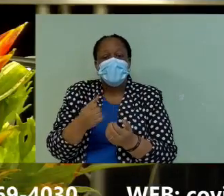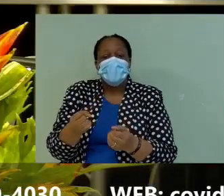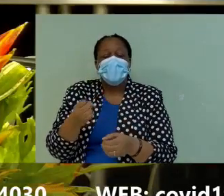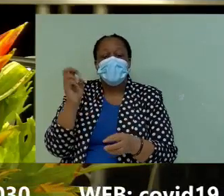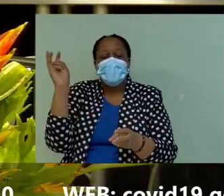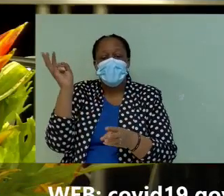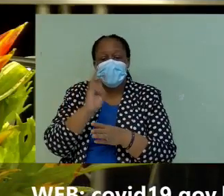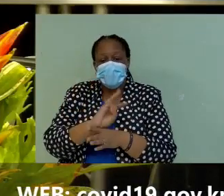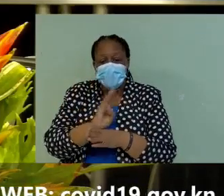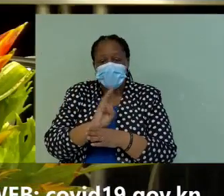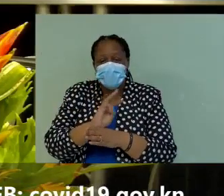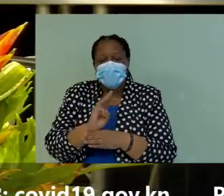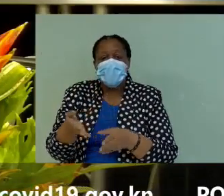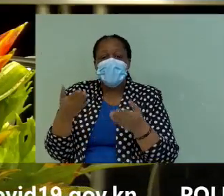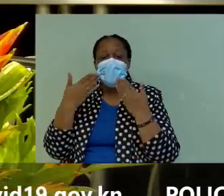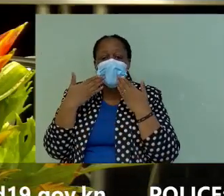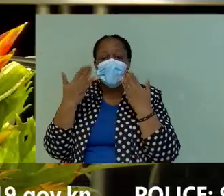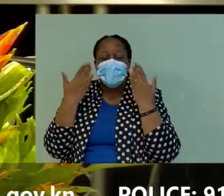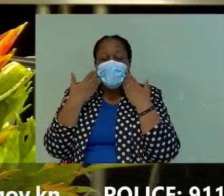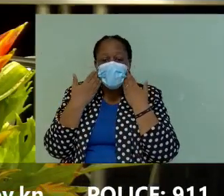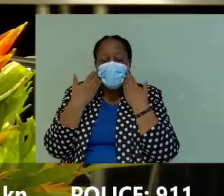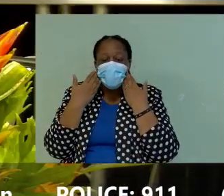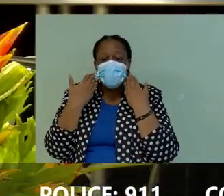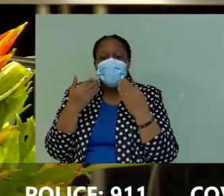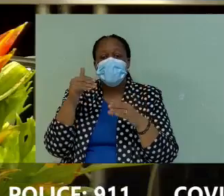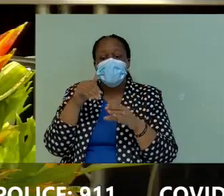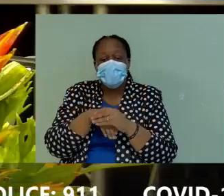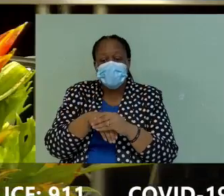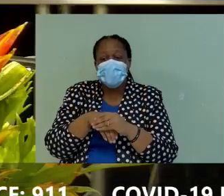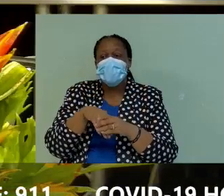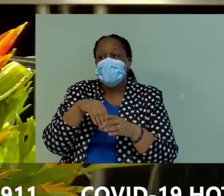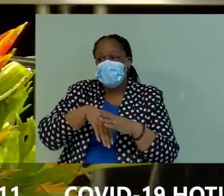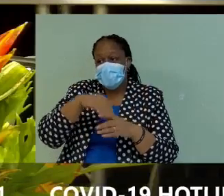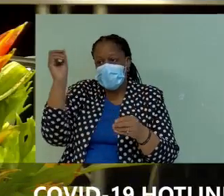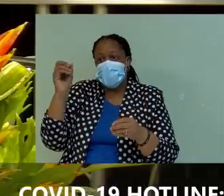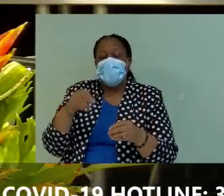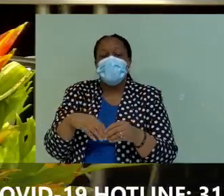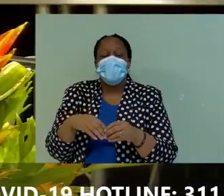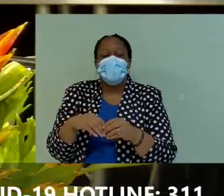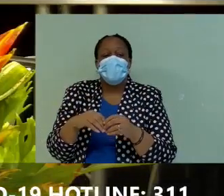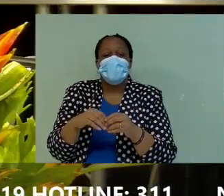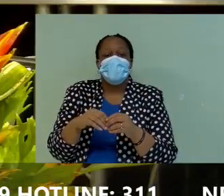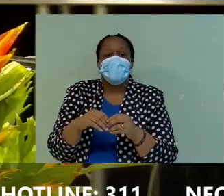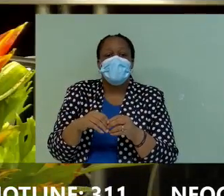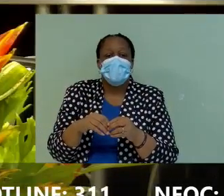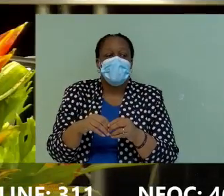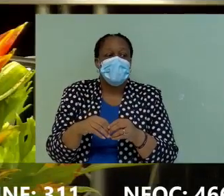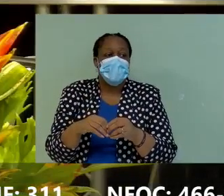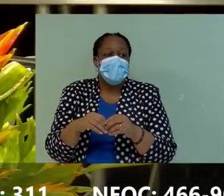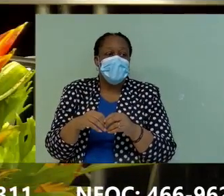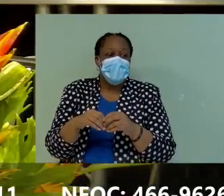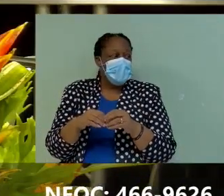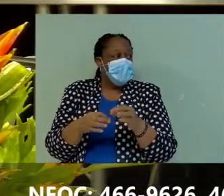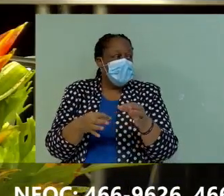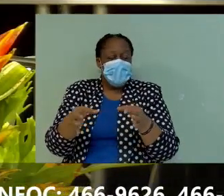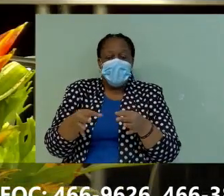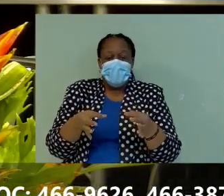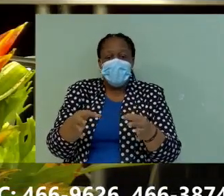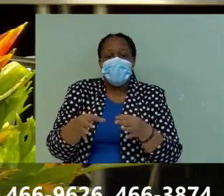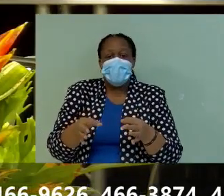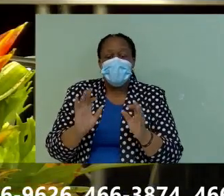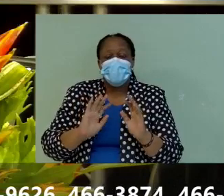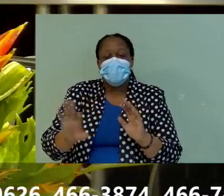wear face cloth masks in public spaces. Maintaining the overall health of the